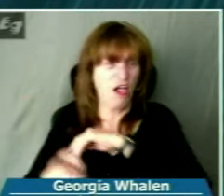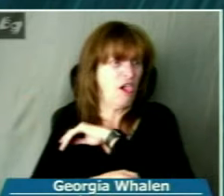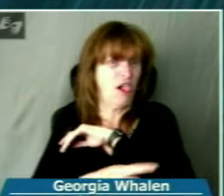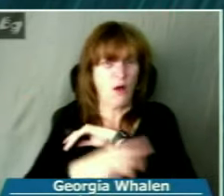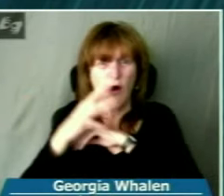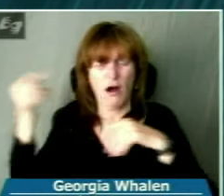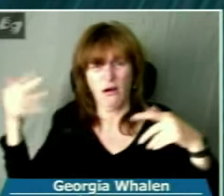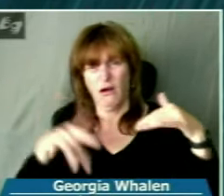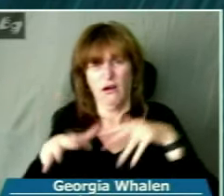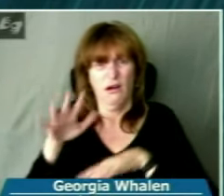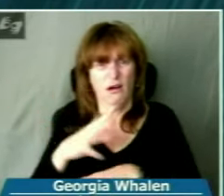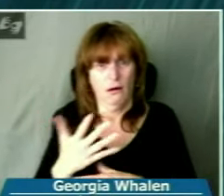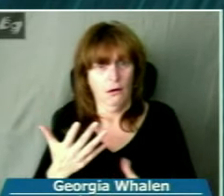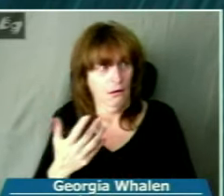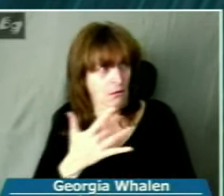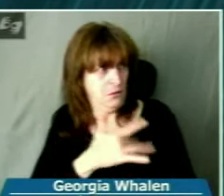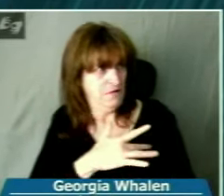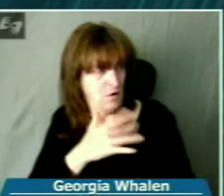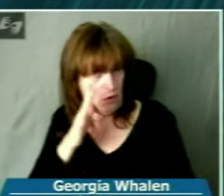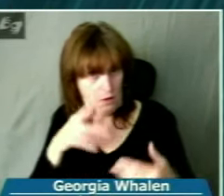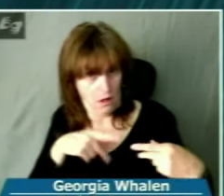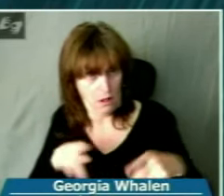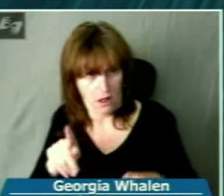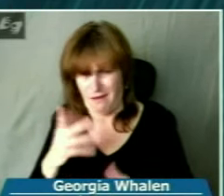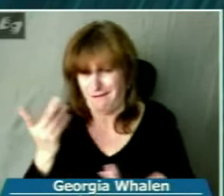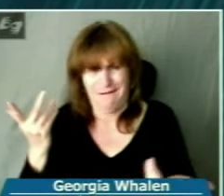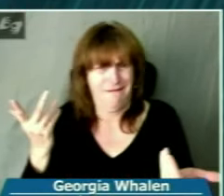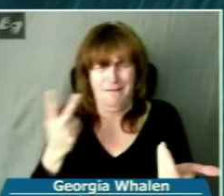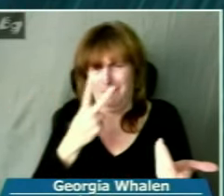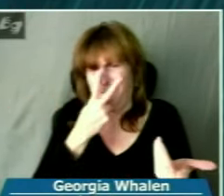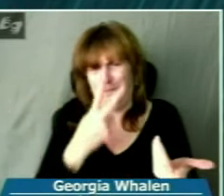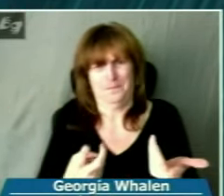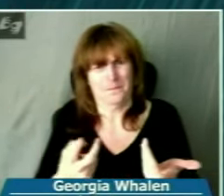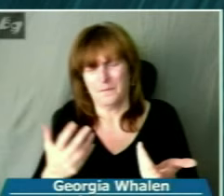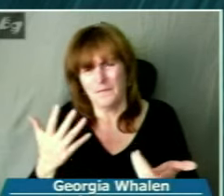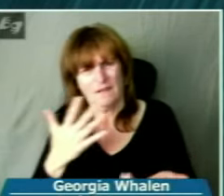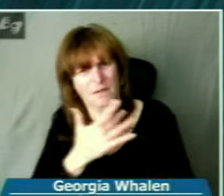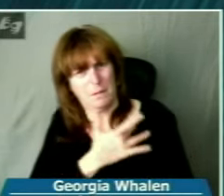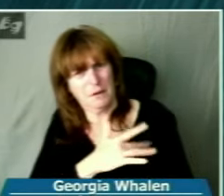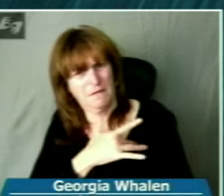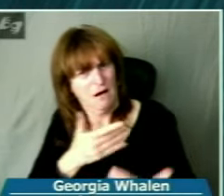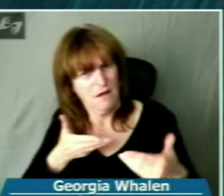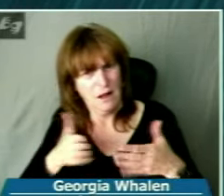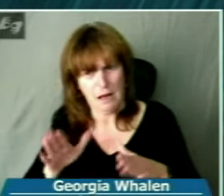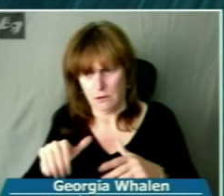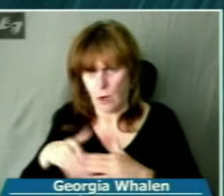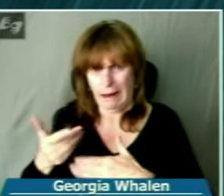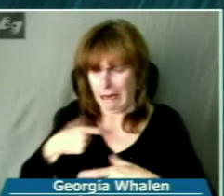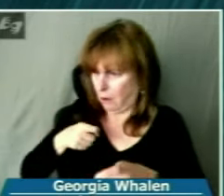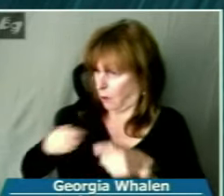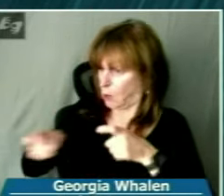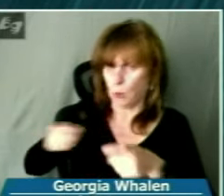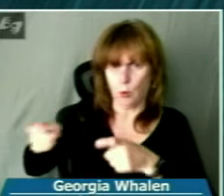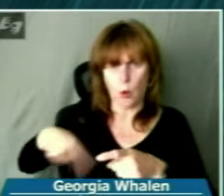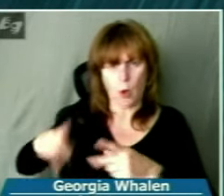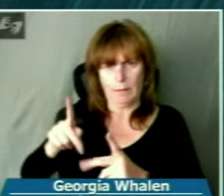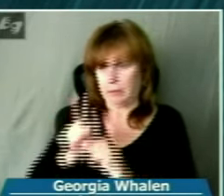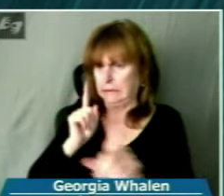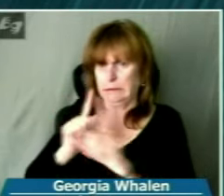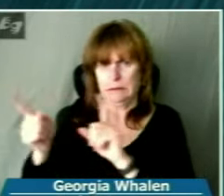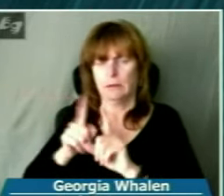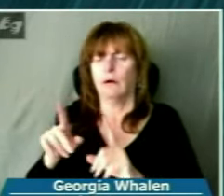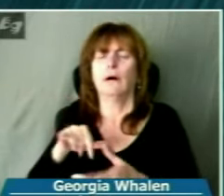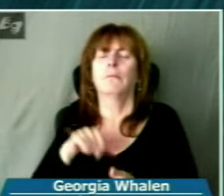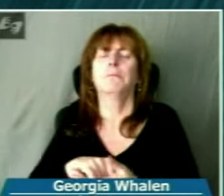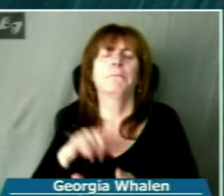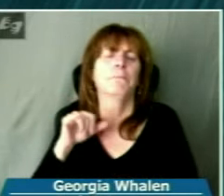by the province. And if it were, it would be exceedingly difficult to try and maintain that physical separation. So I think it was